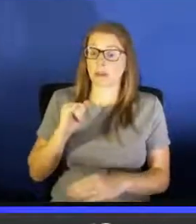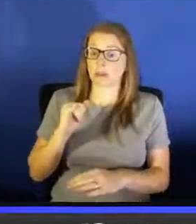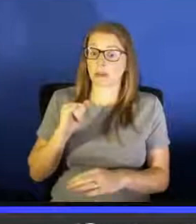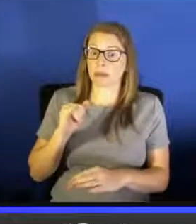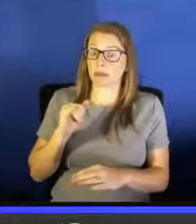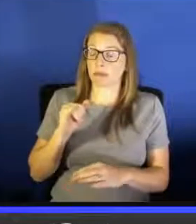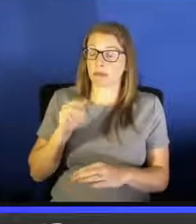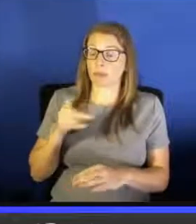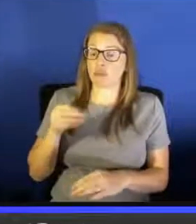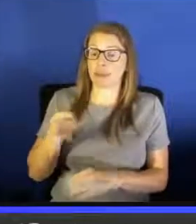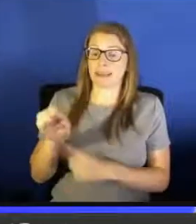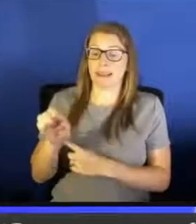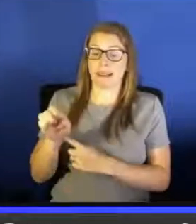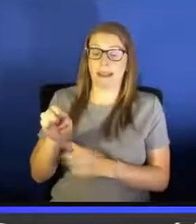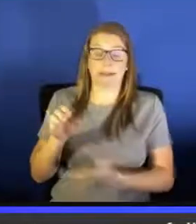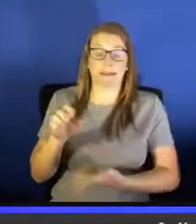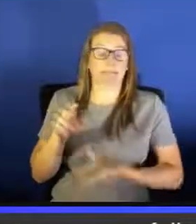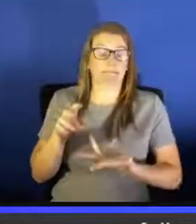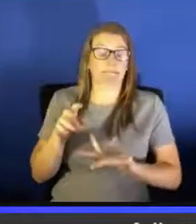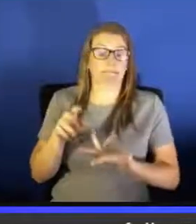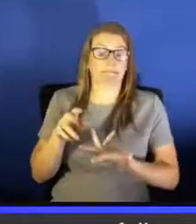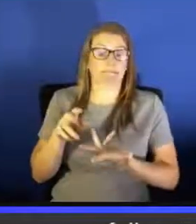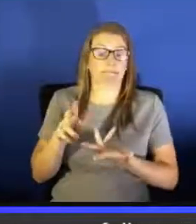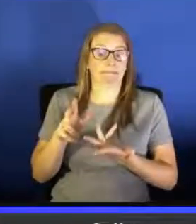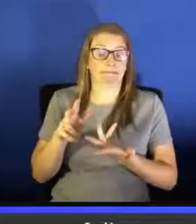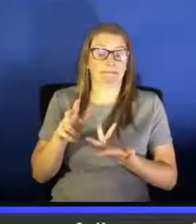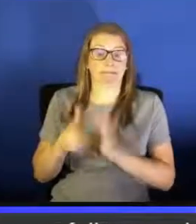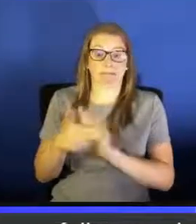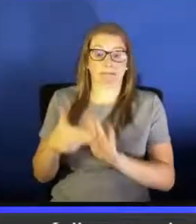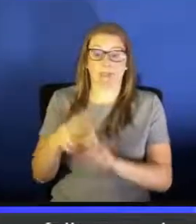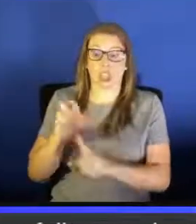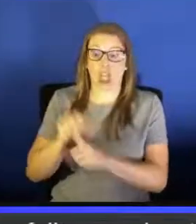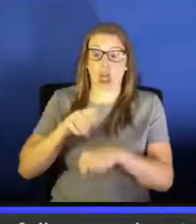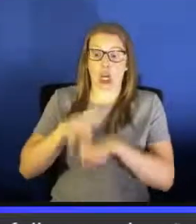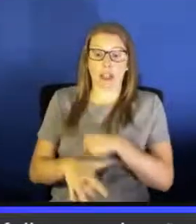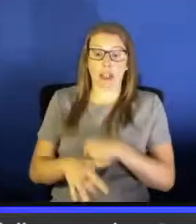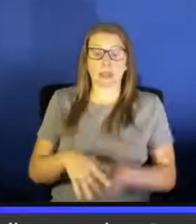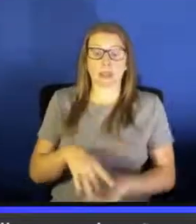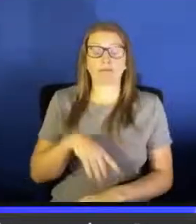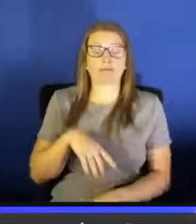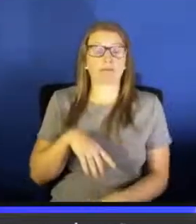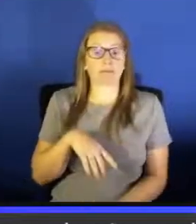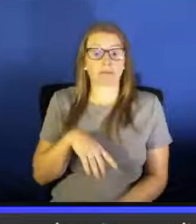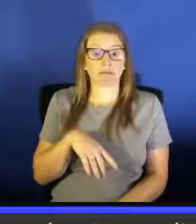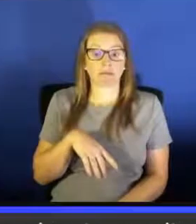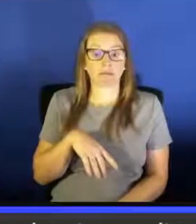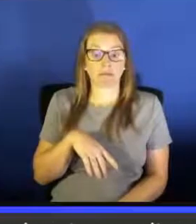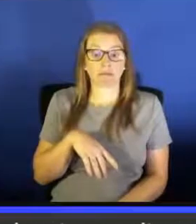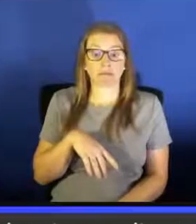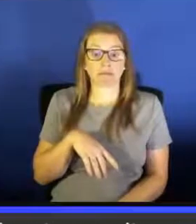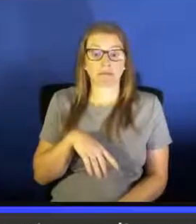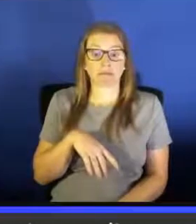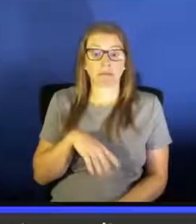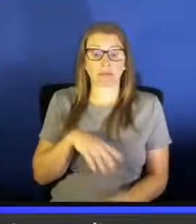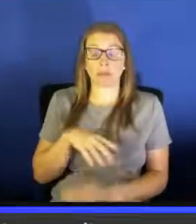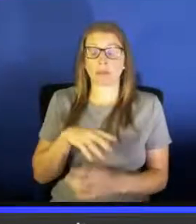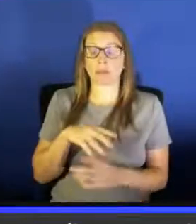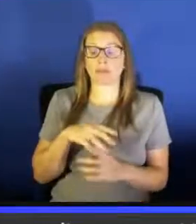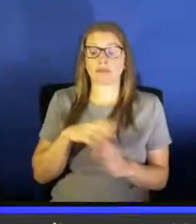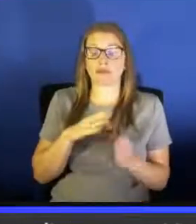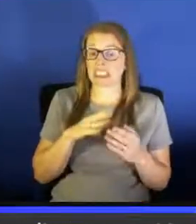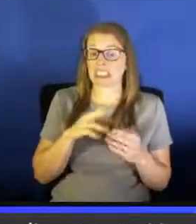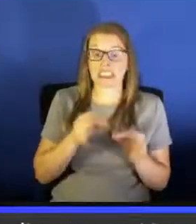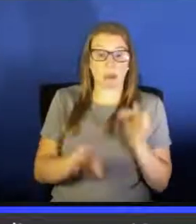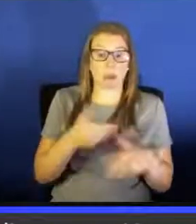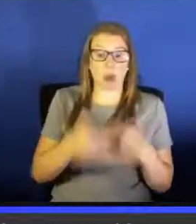one treatment modality. You have surgery or you have radiation and you're done. But if your cancer is diagnosed late, you